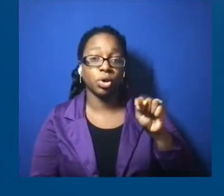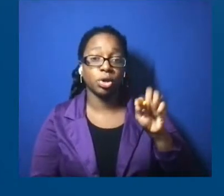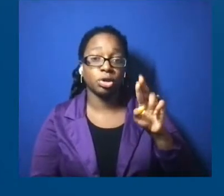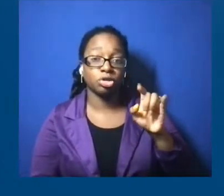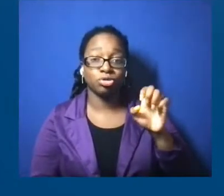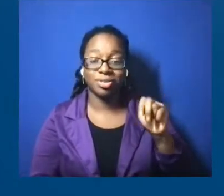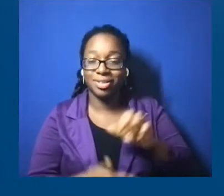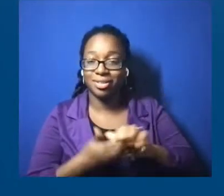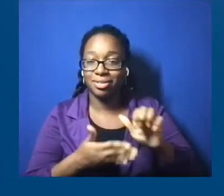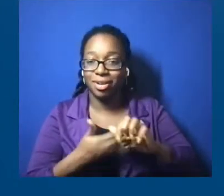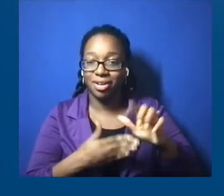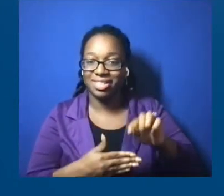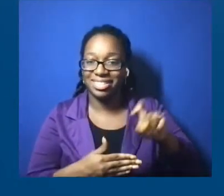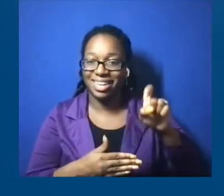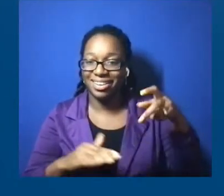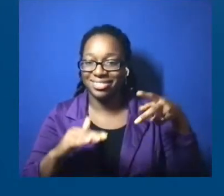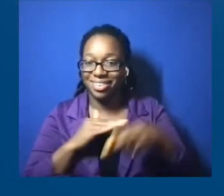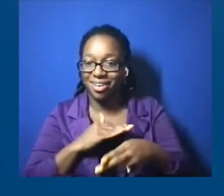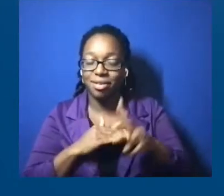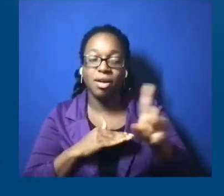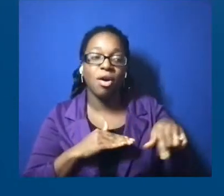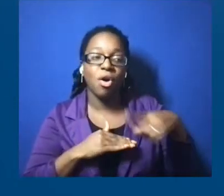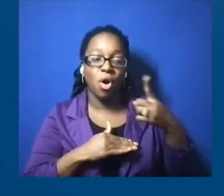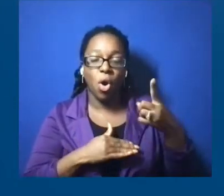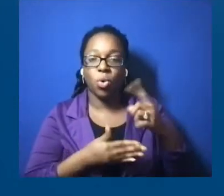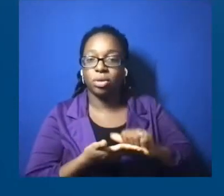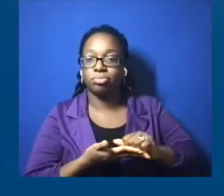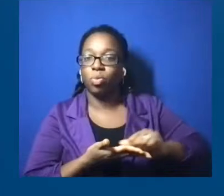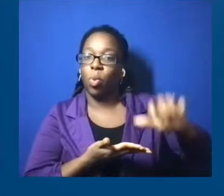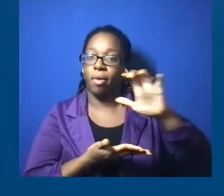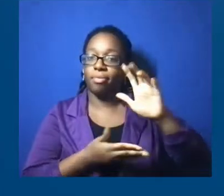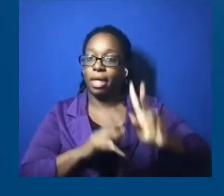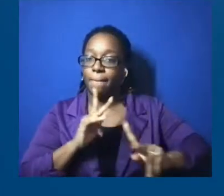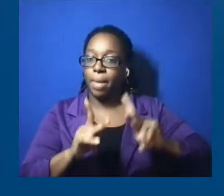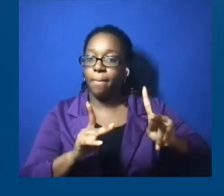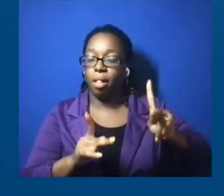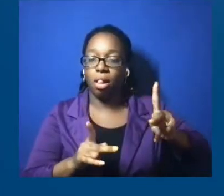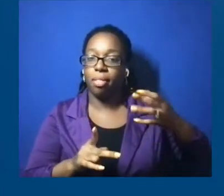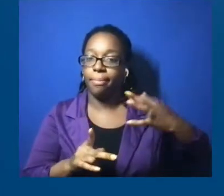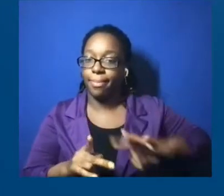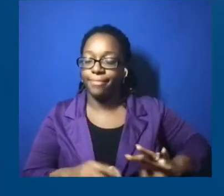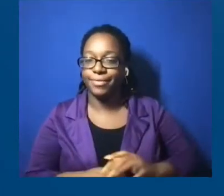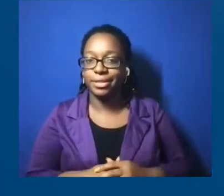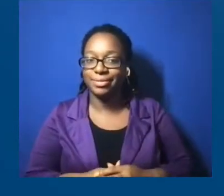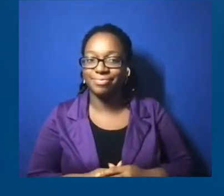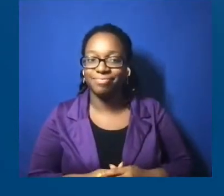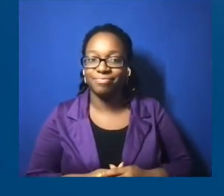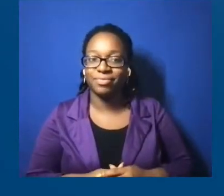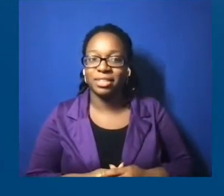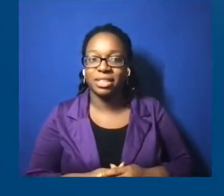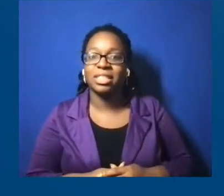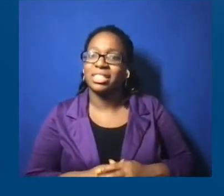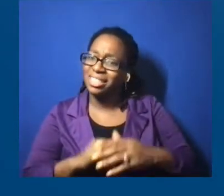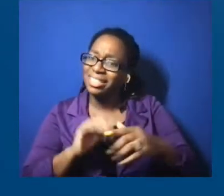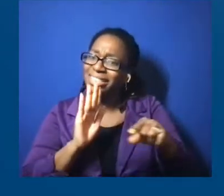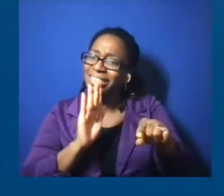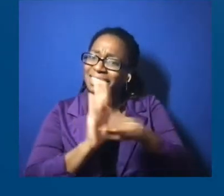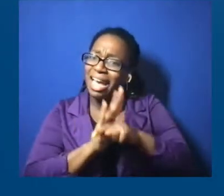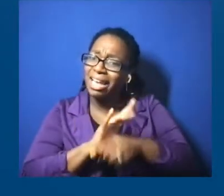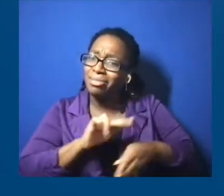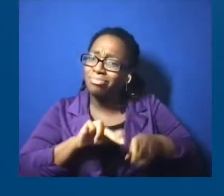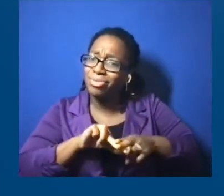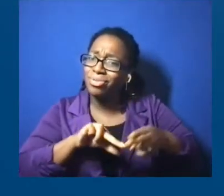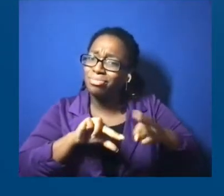overwhelmingly benefited the biggest corporations and the wealthiest Americans. and it racked up significant deficits. Not a penny was paid